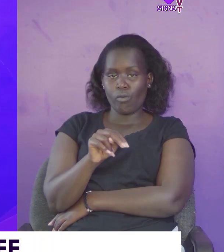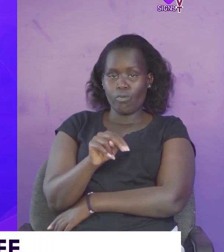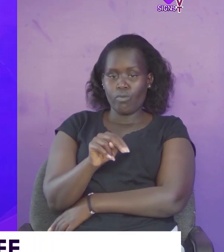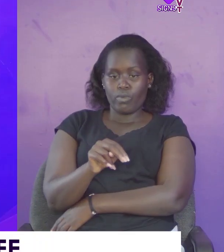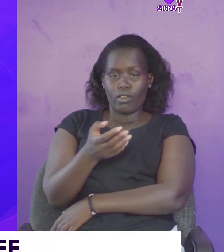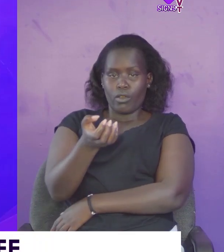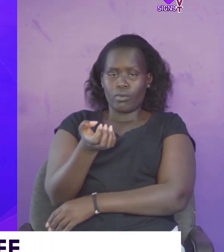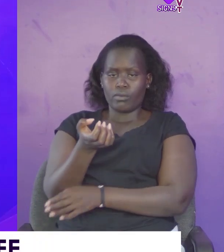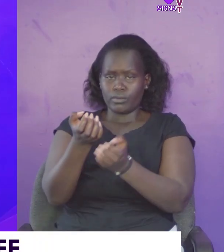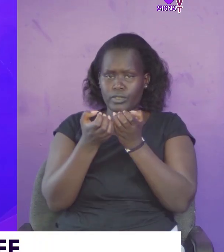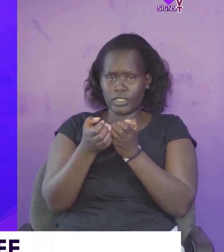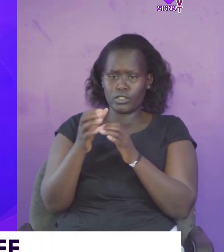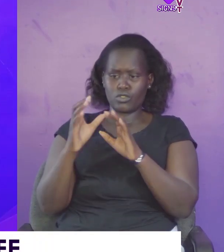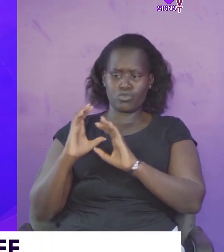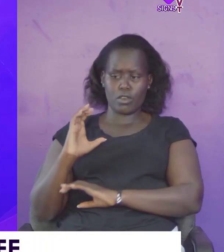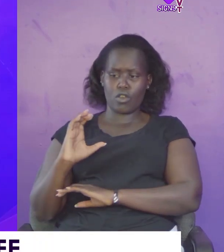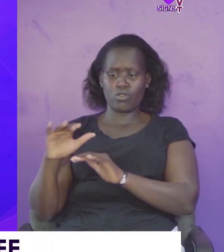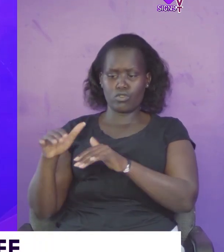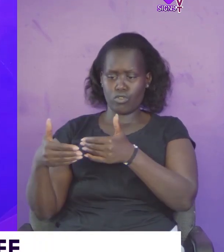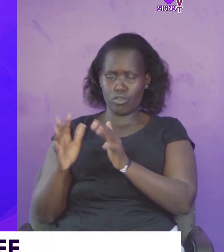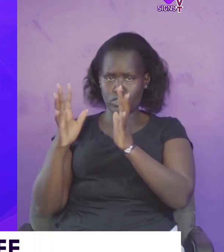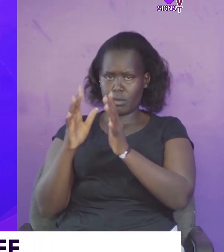you need to be coached on how to celebrate?